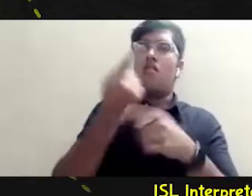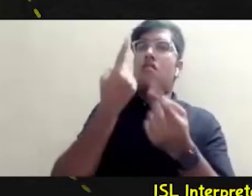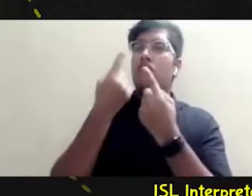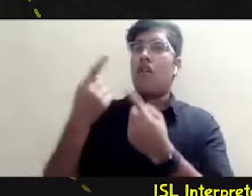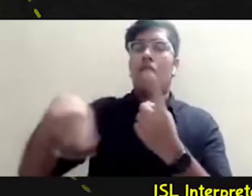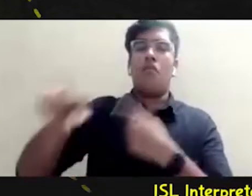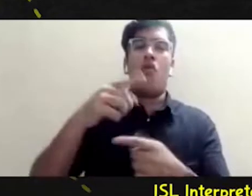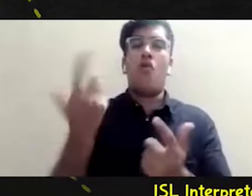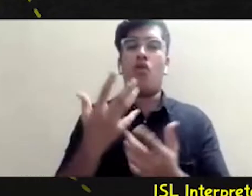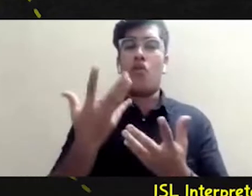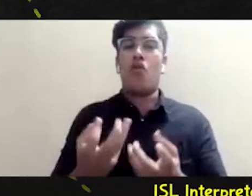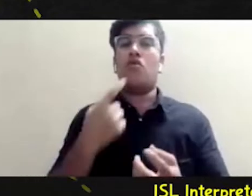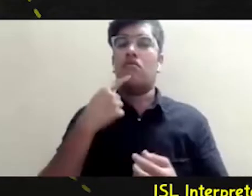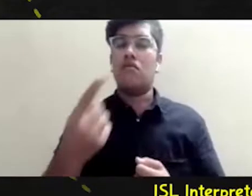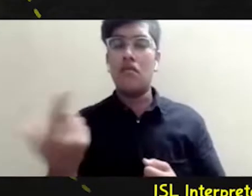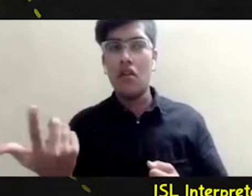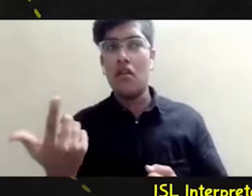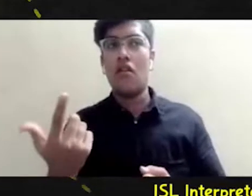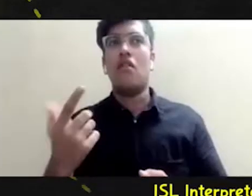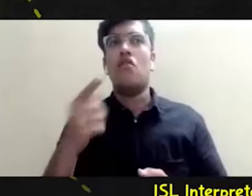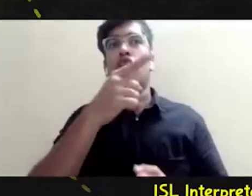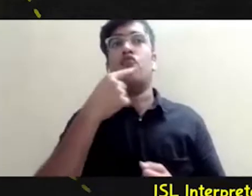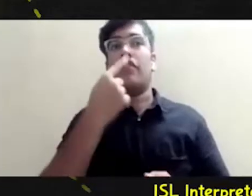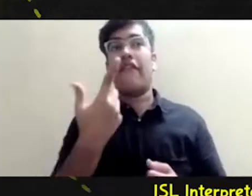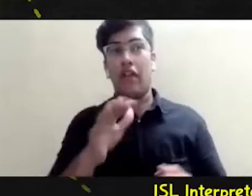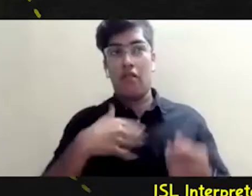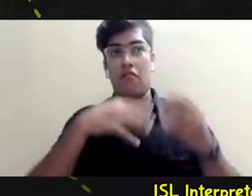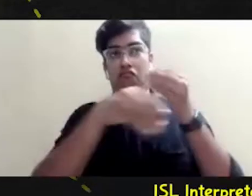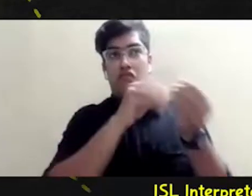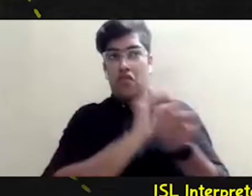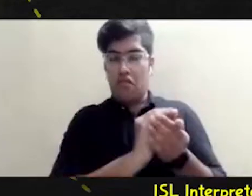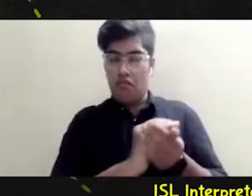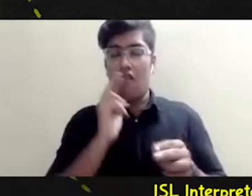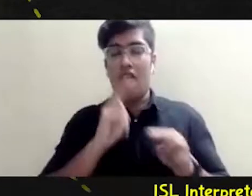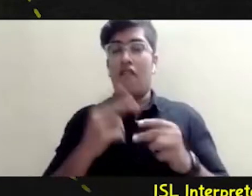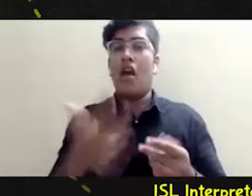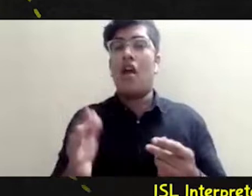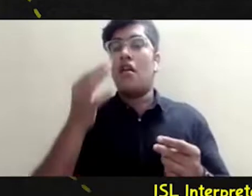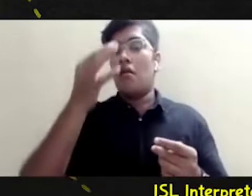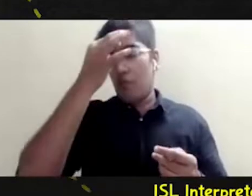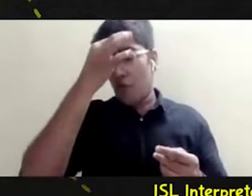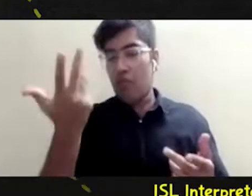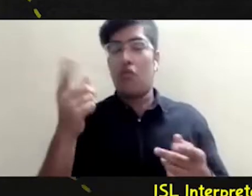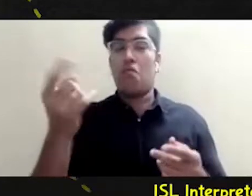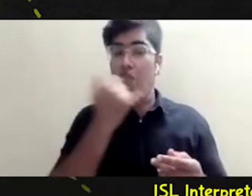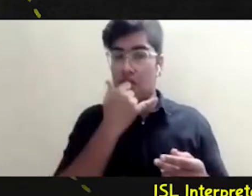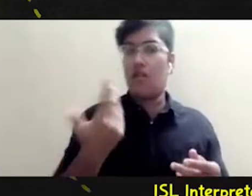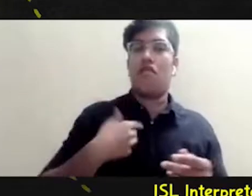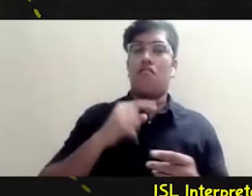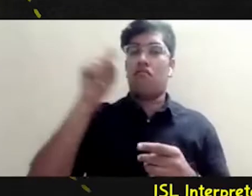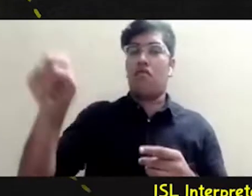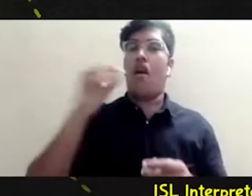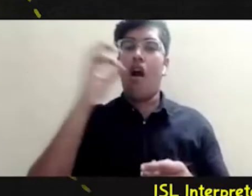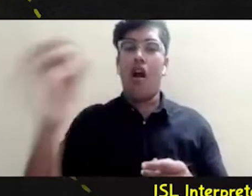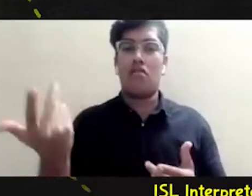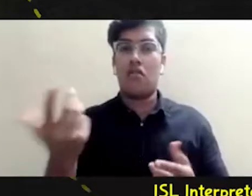accountability you hold in respect to marginalized community, their identities,